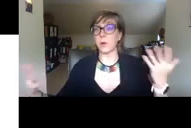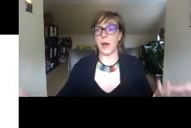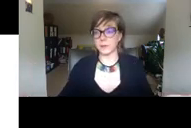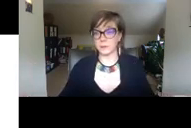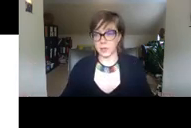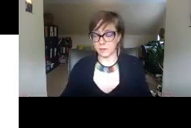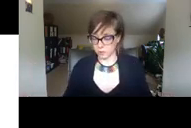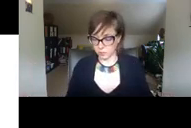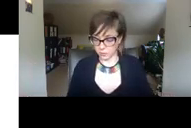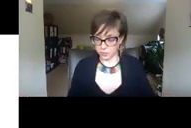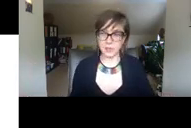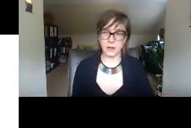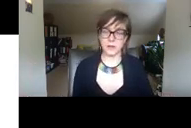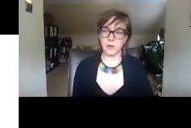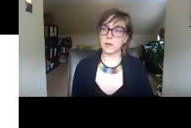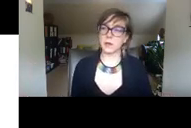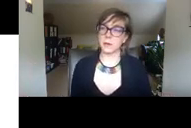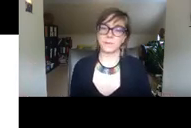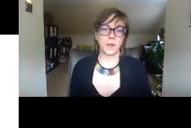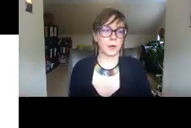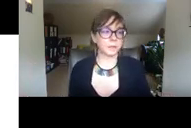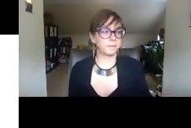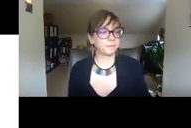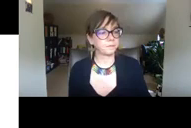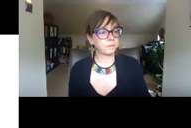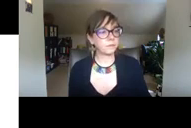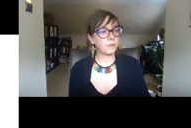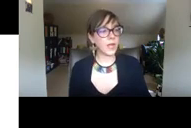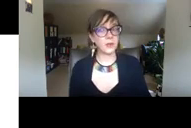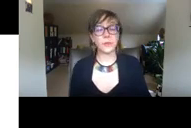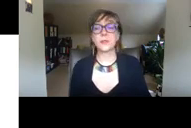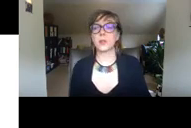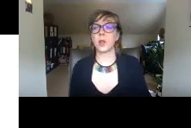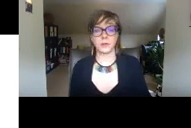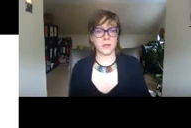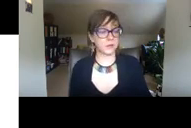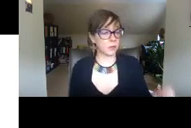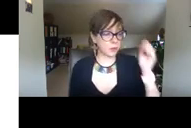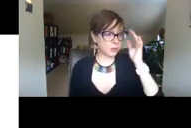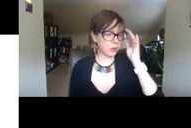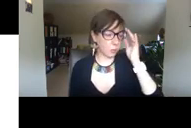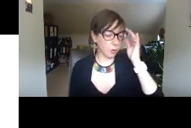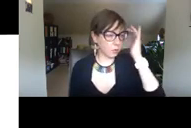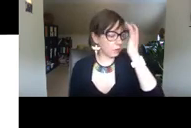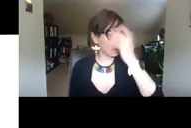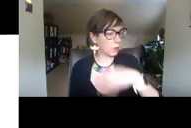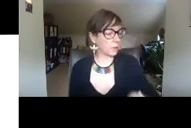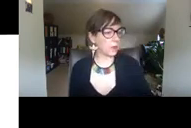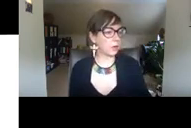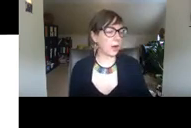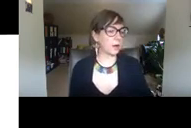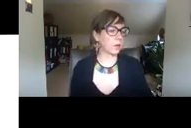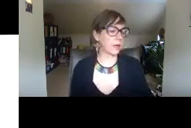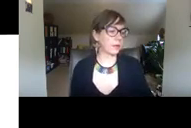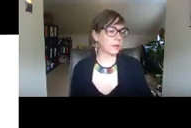interpreters, perhaps some staff interpreters. That's not very clear. I don't think there's a lot of staff interpreters doing remote